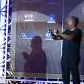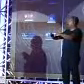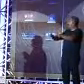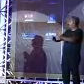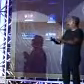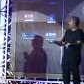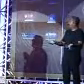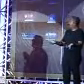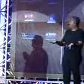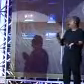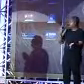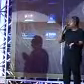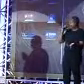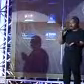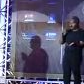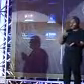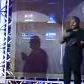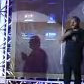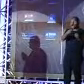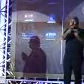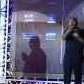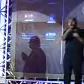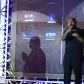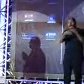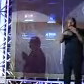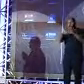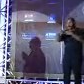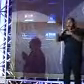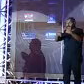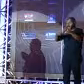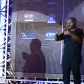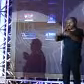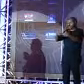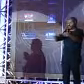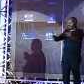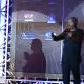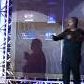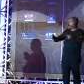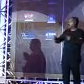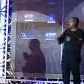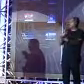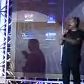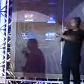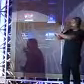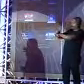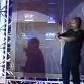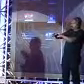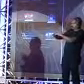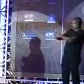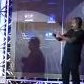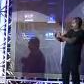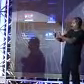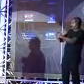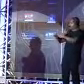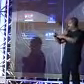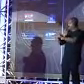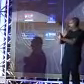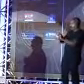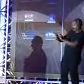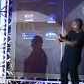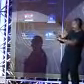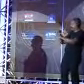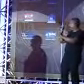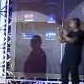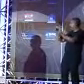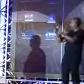always need a ready supply of educated workers. And so the occupational structure changed in the 70s with an increase